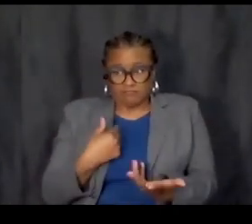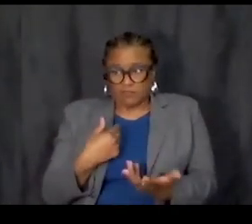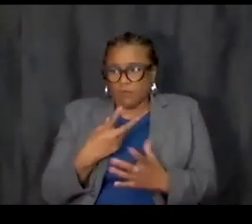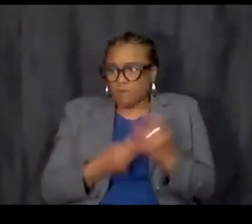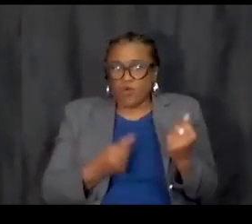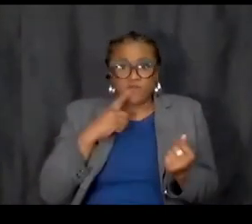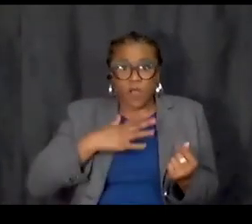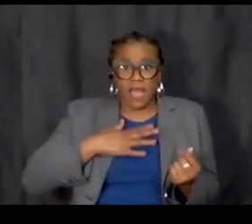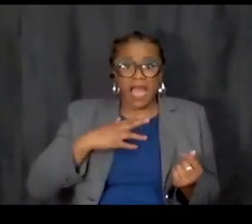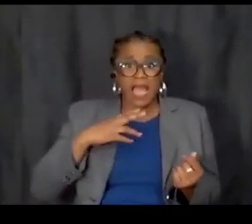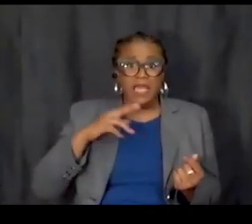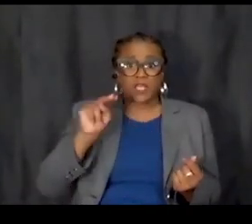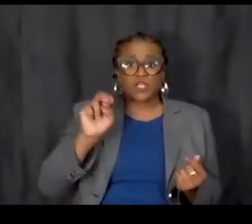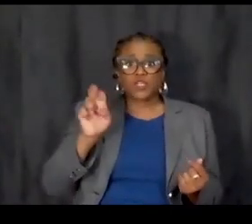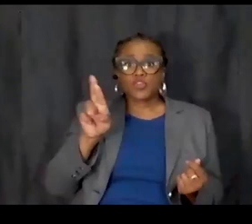and for